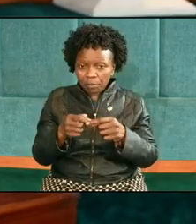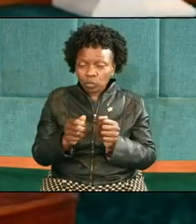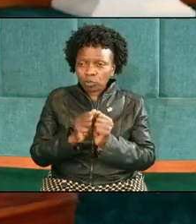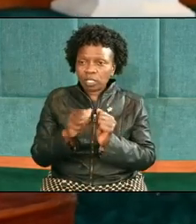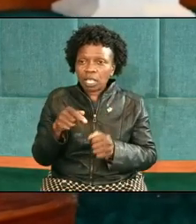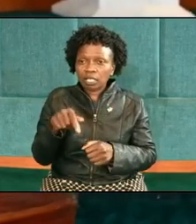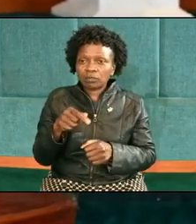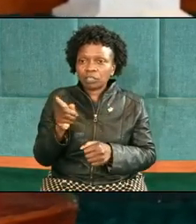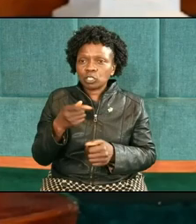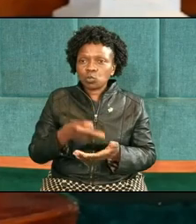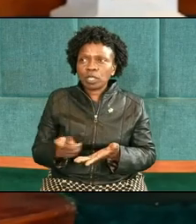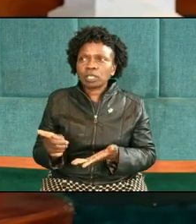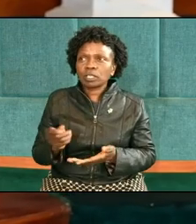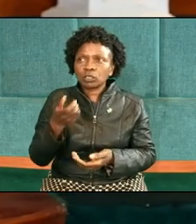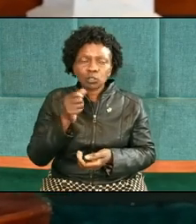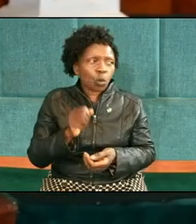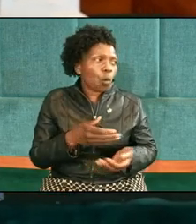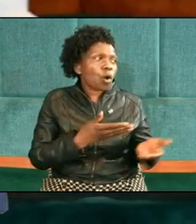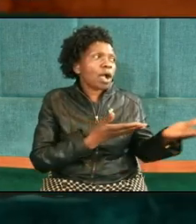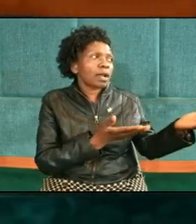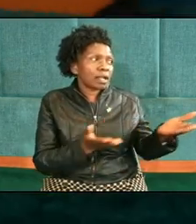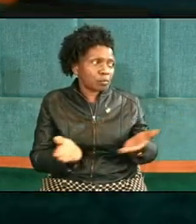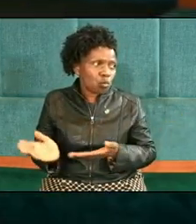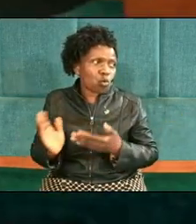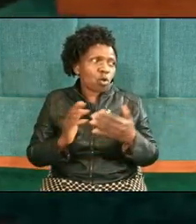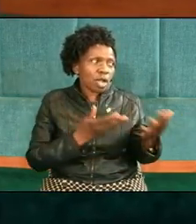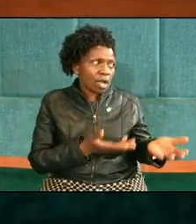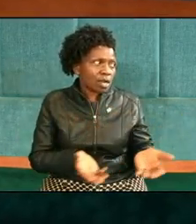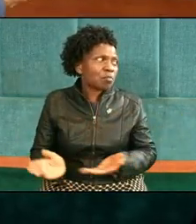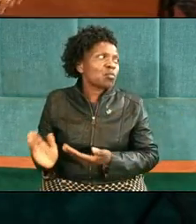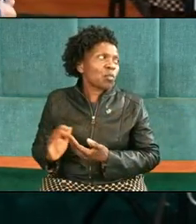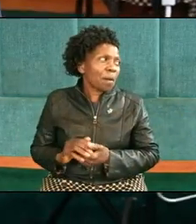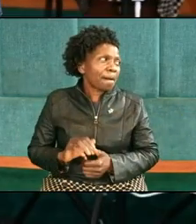for this week. So we, karibu, karibu.